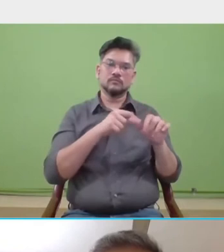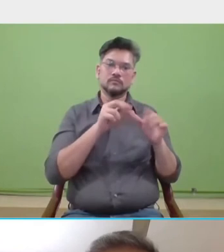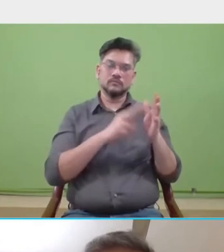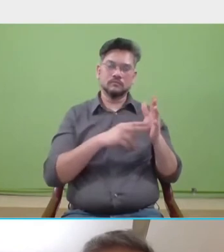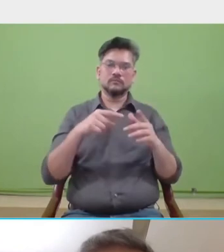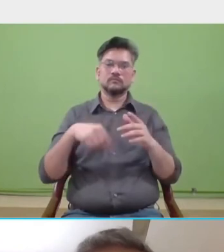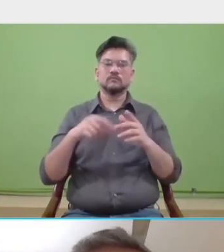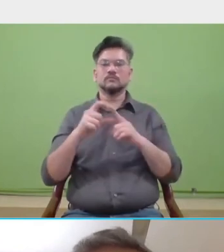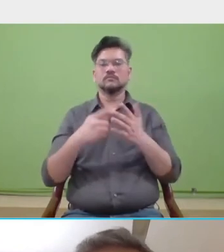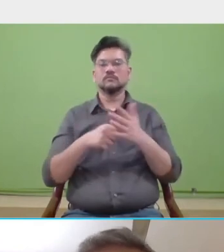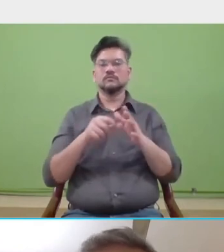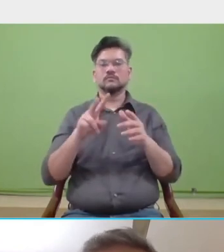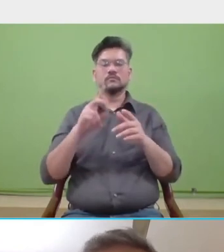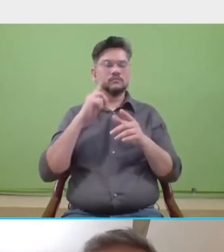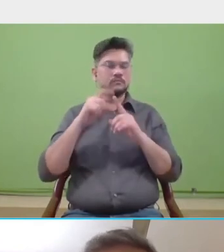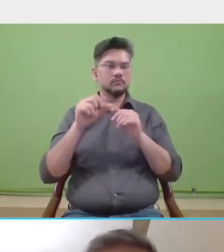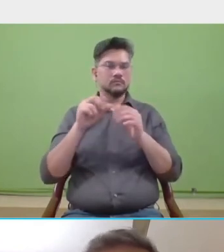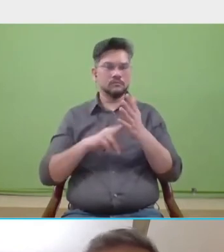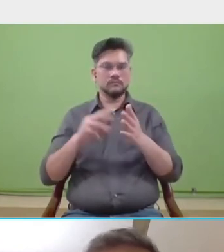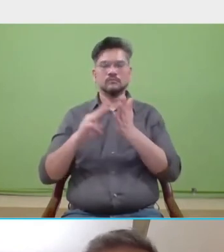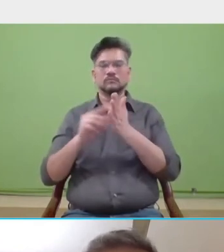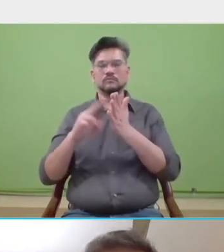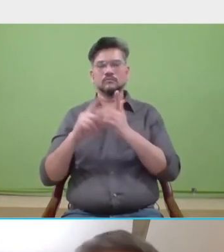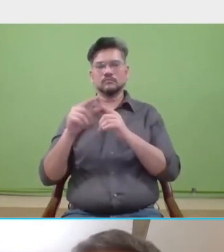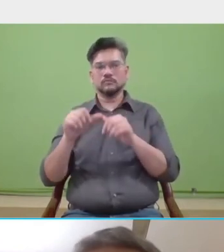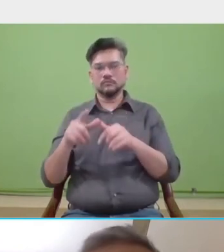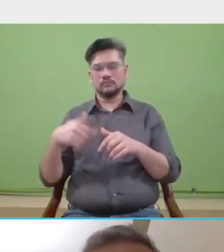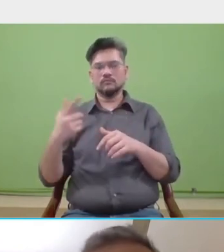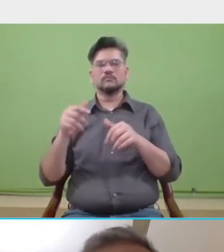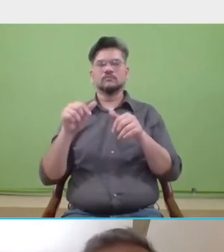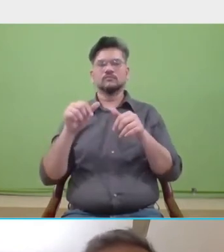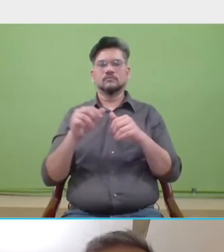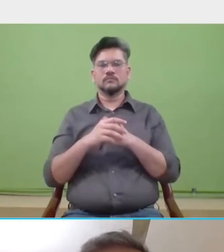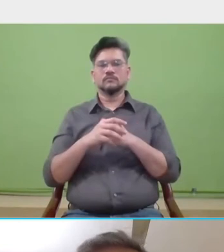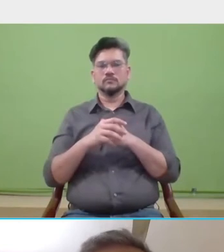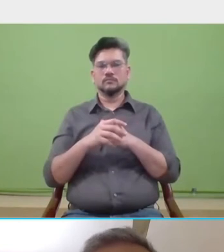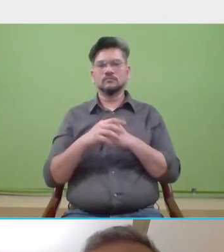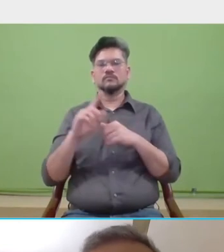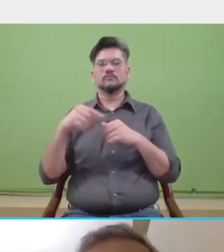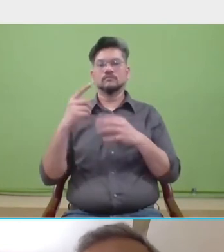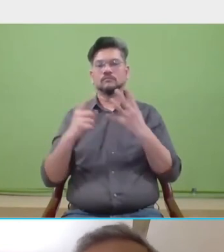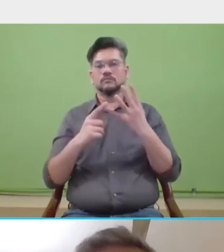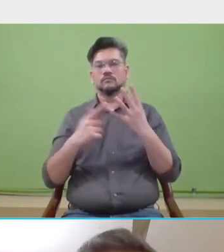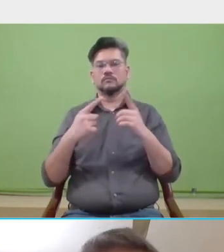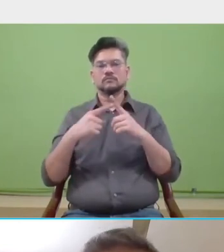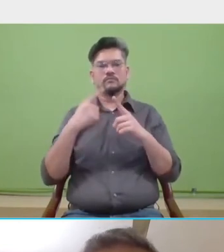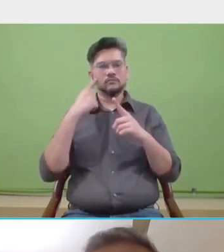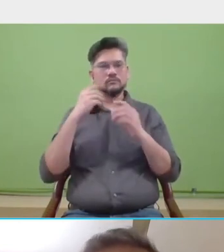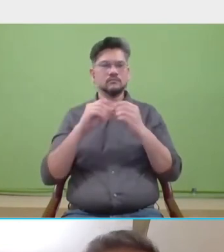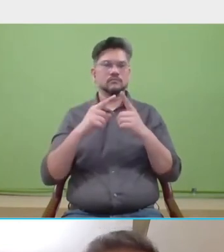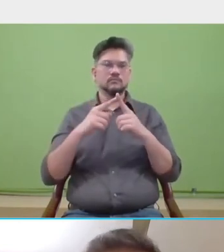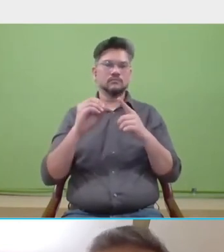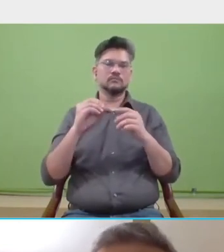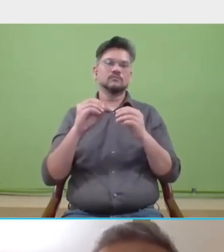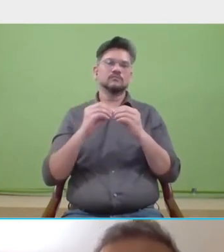austro-asiatic um but that's munda is easy to remember and then tibeto-burman okay not